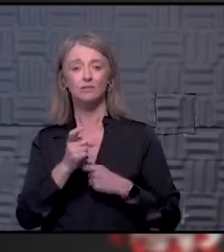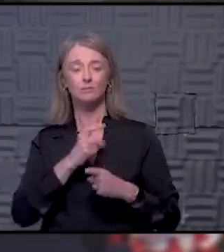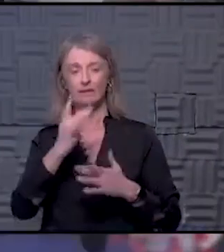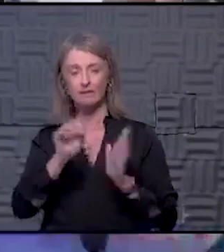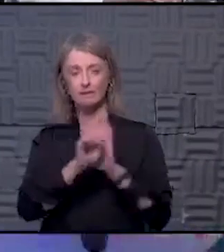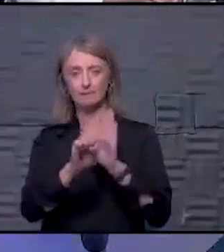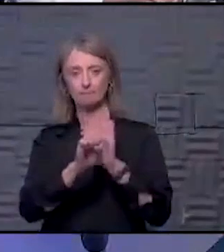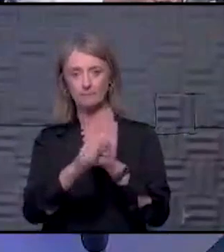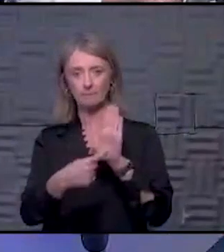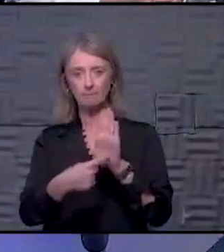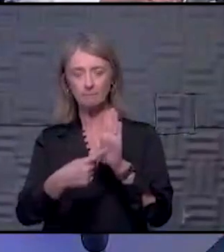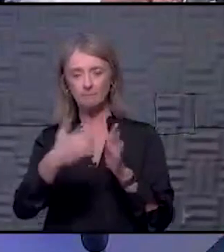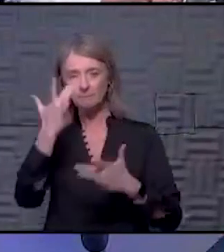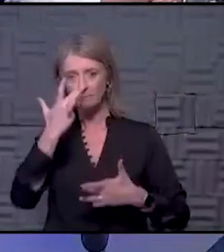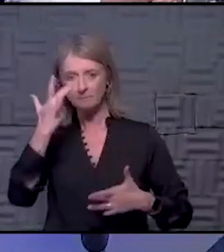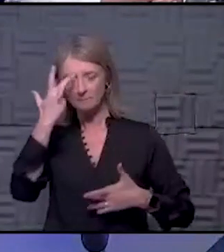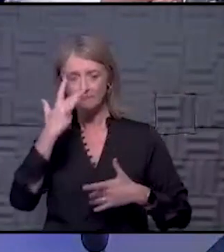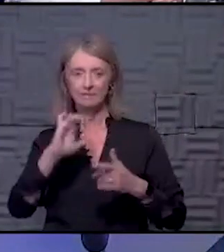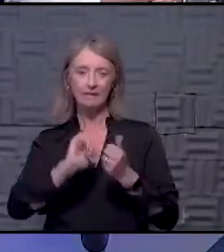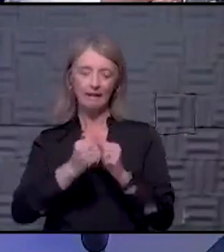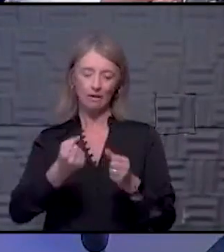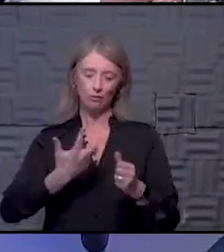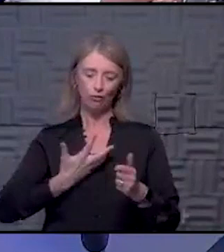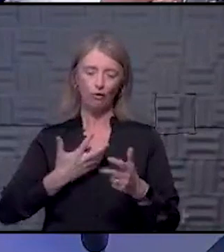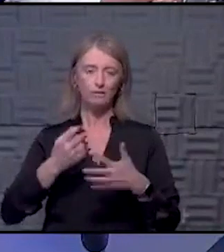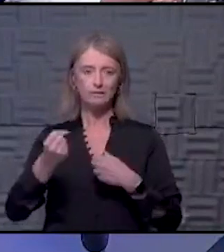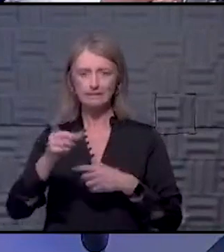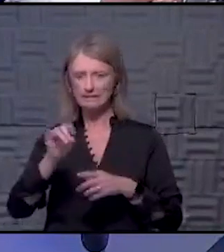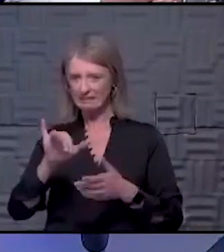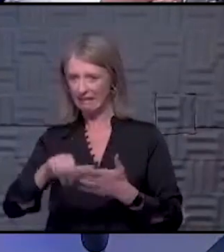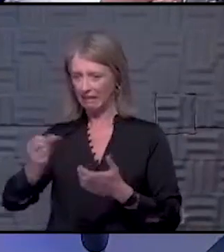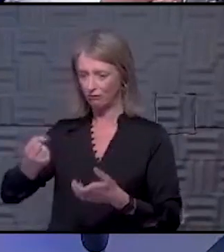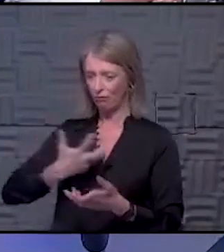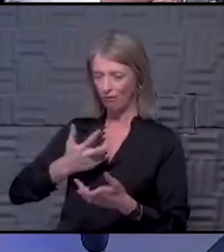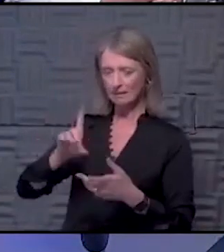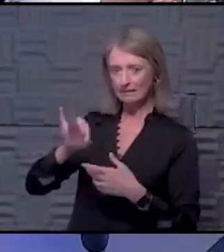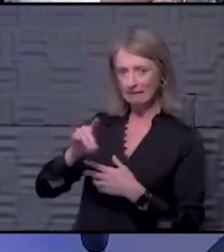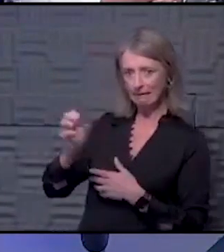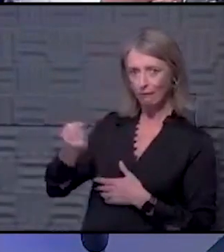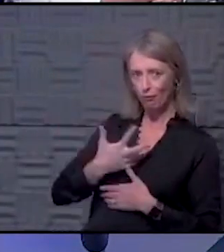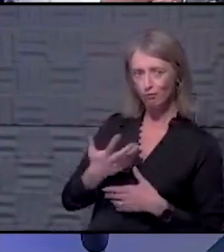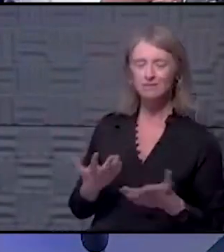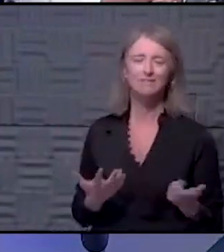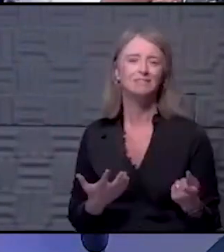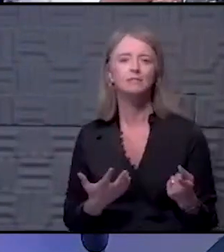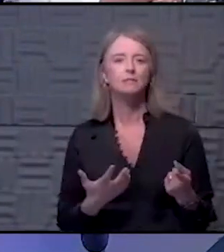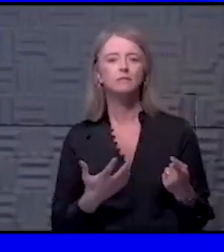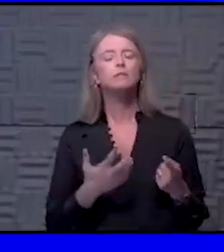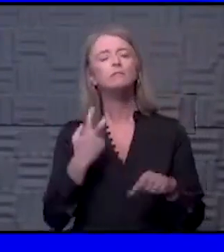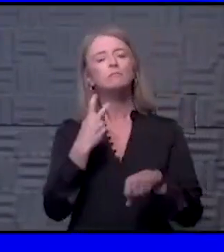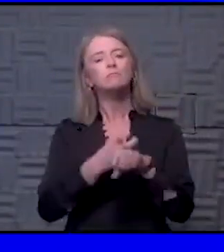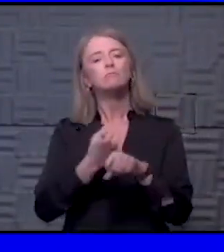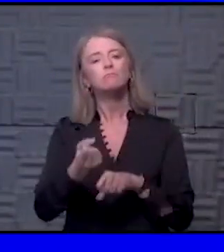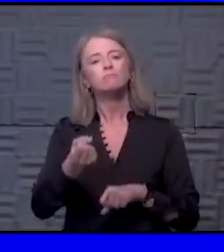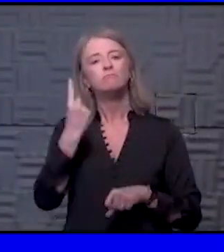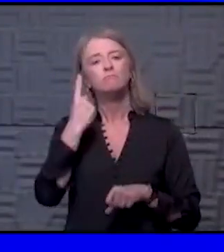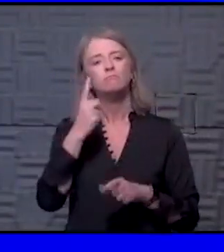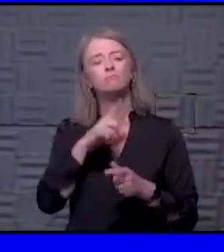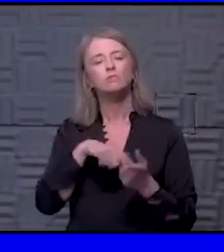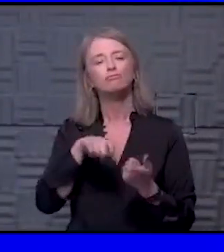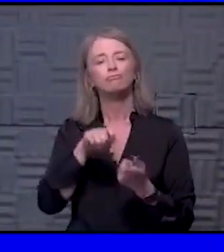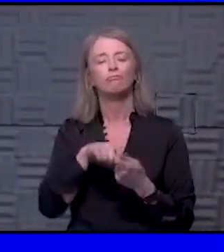symptoms related to vaccination, and did it cause this a lot? I think it's probably safe to start there. Yeah, I mean, it's hard to understand, really. Certainly,